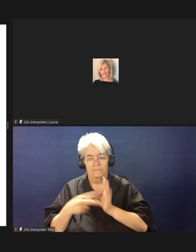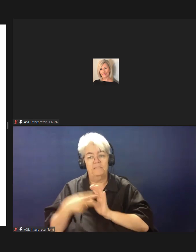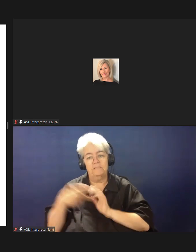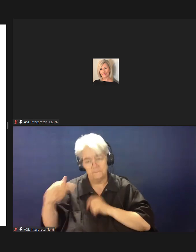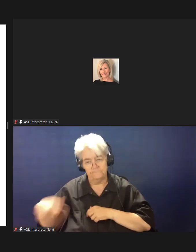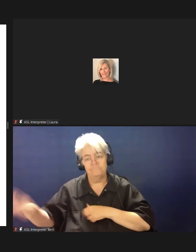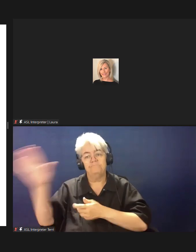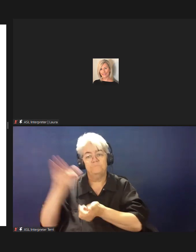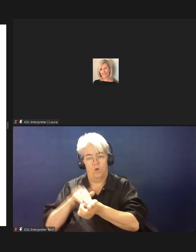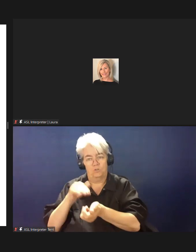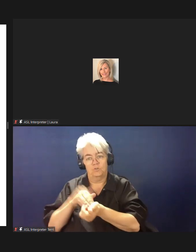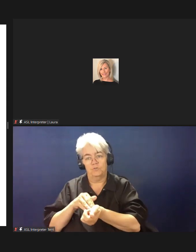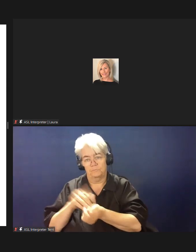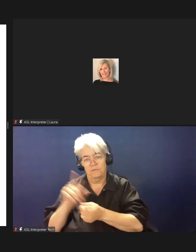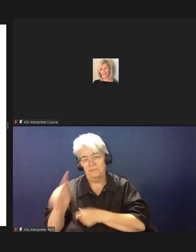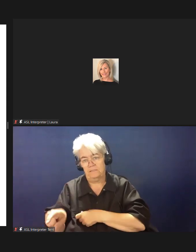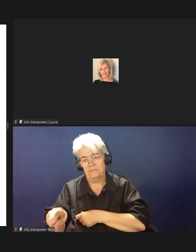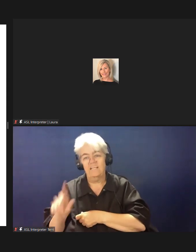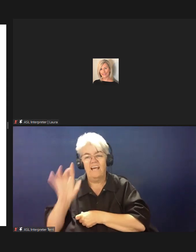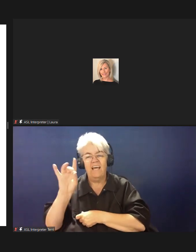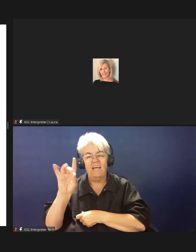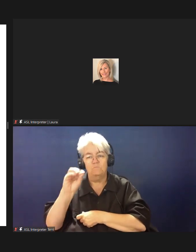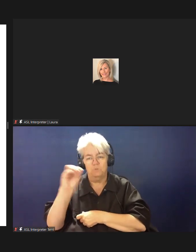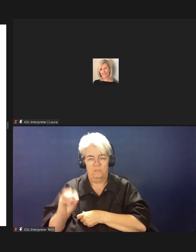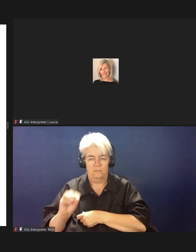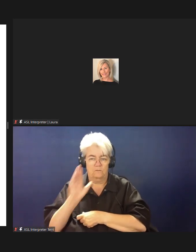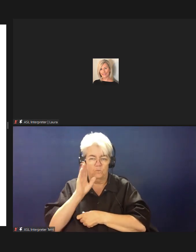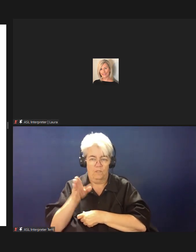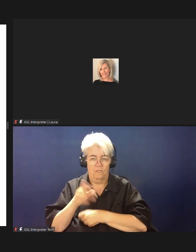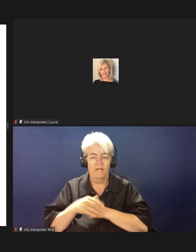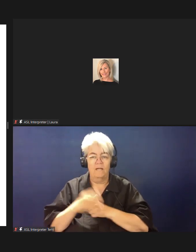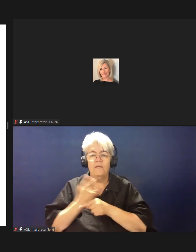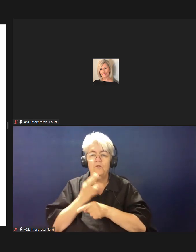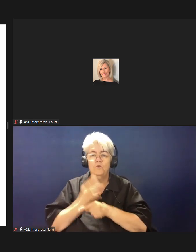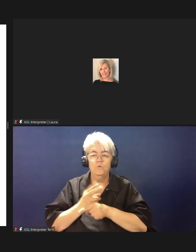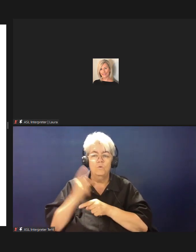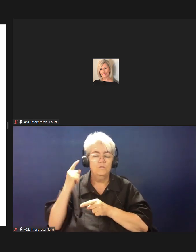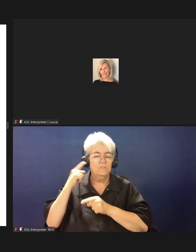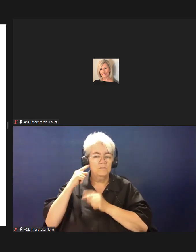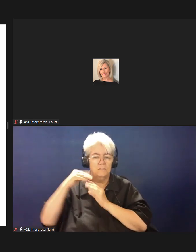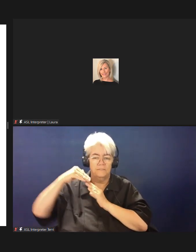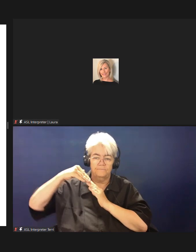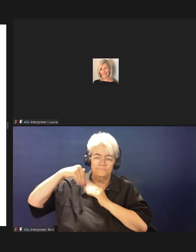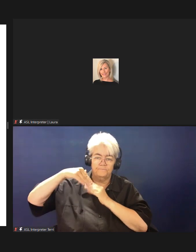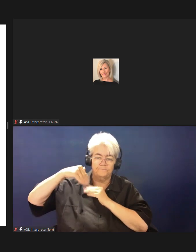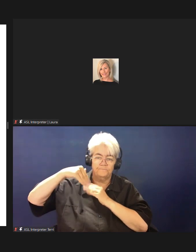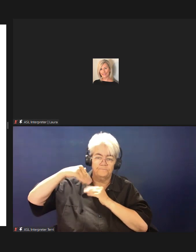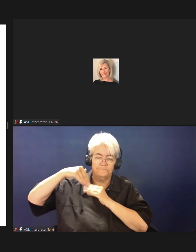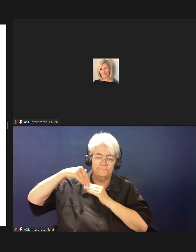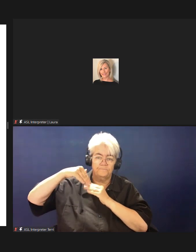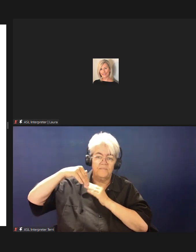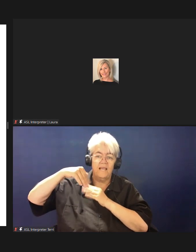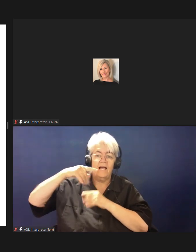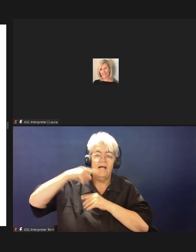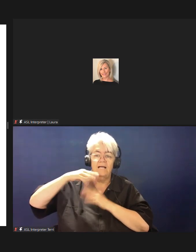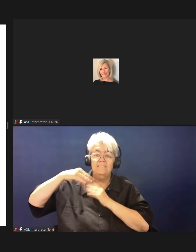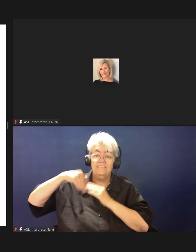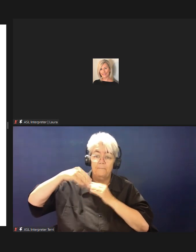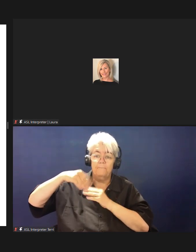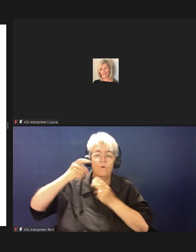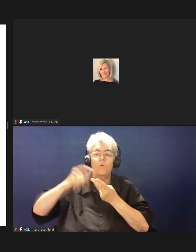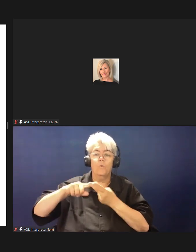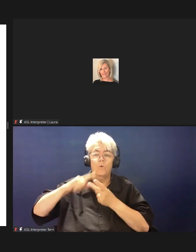checked by a healthcare provider using what's called tympanometry or pneumatic otoscopy. It's